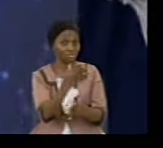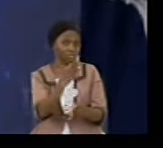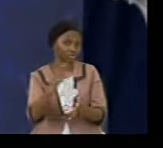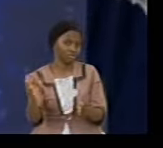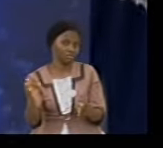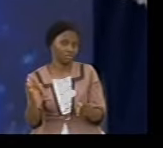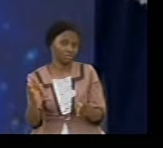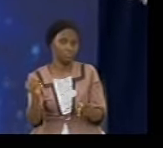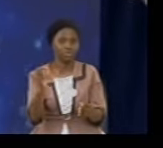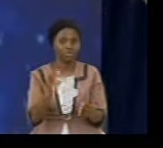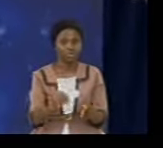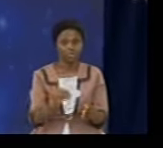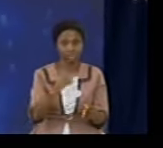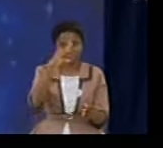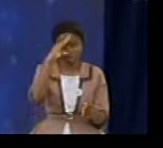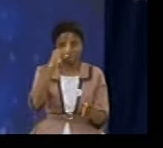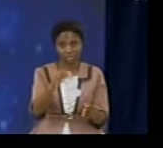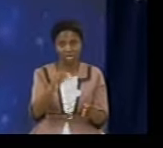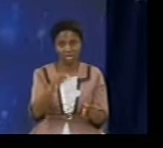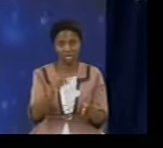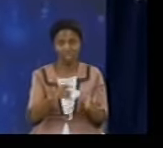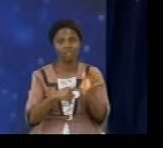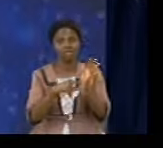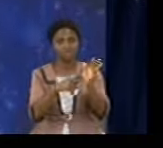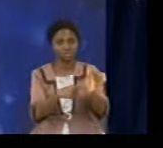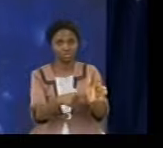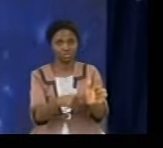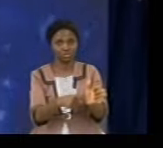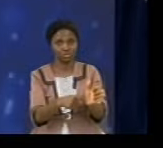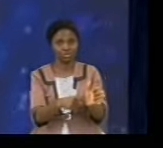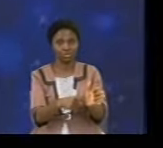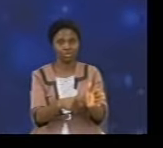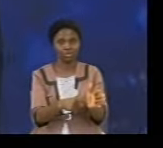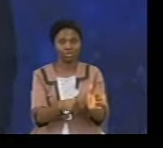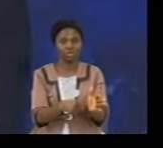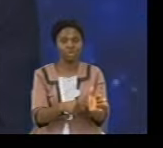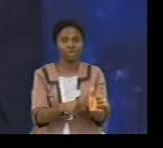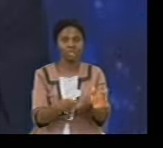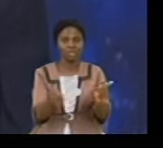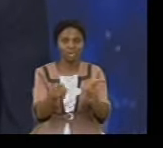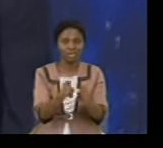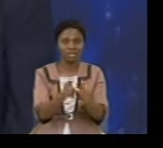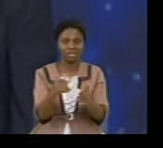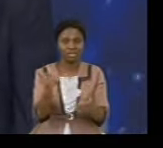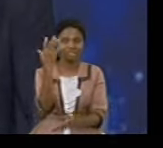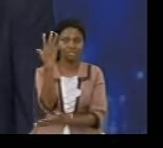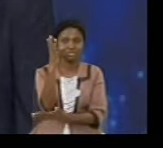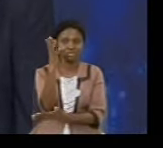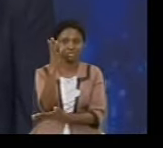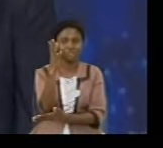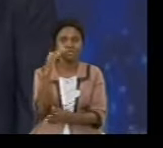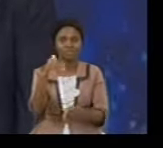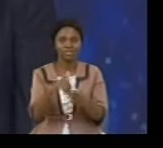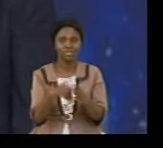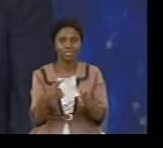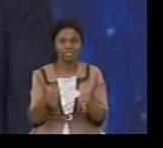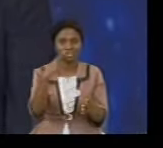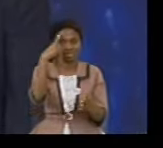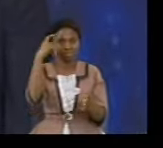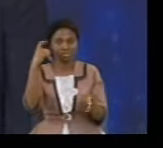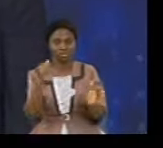shown, represented, symbolized by a tree in the dream that God